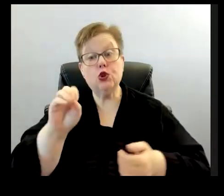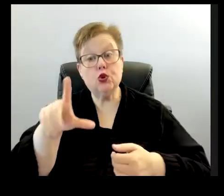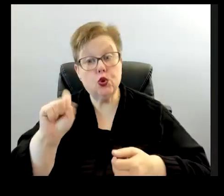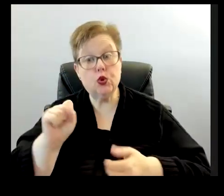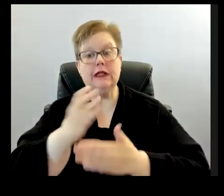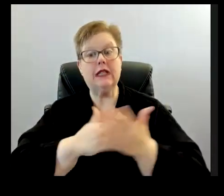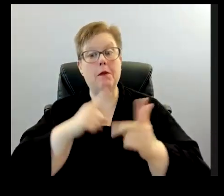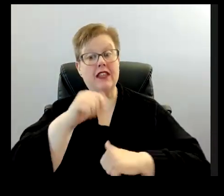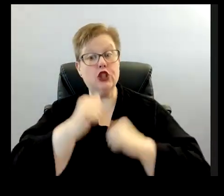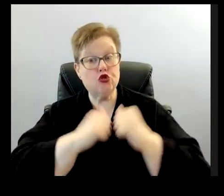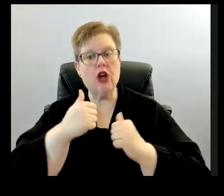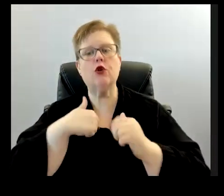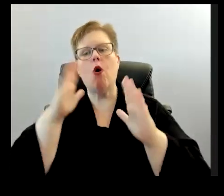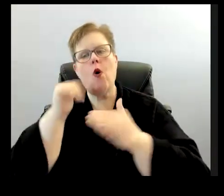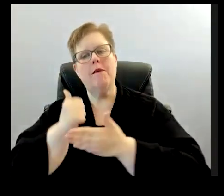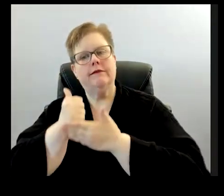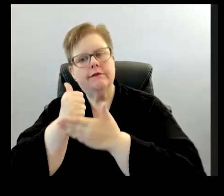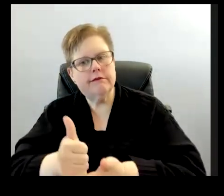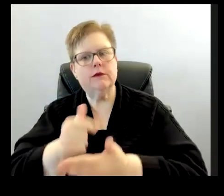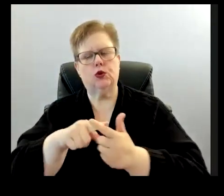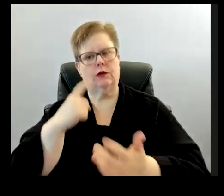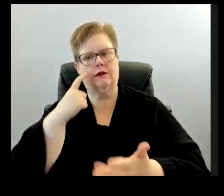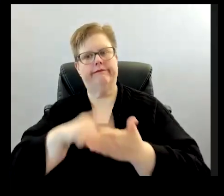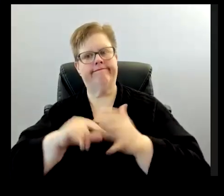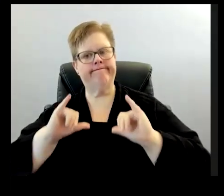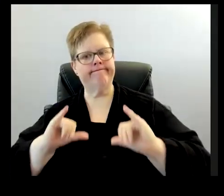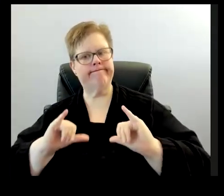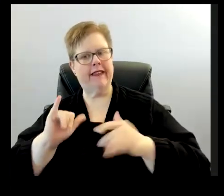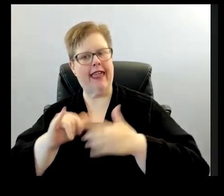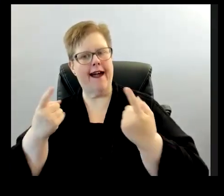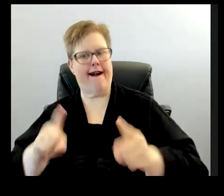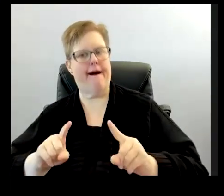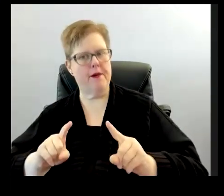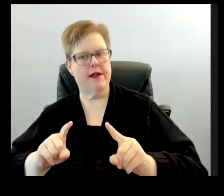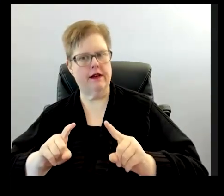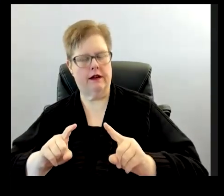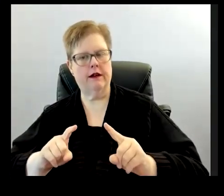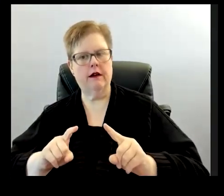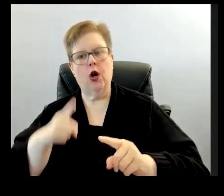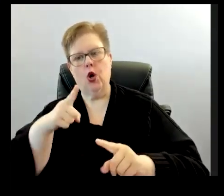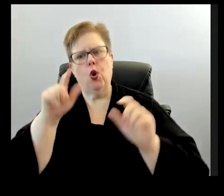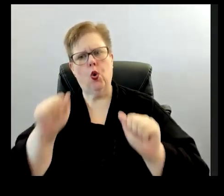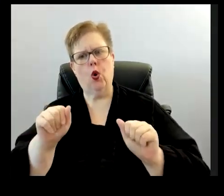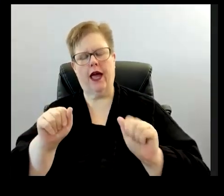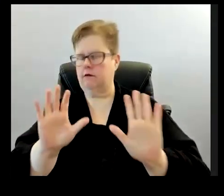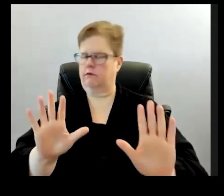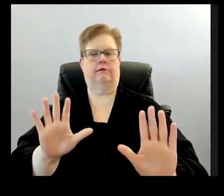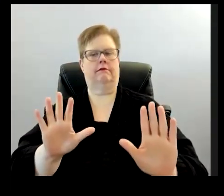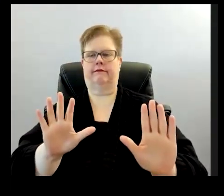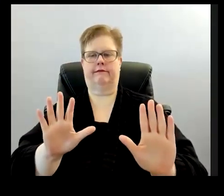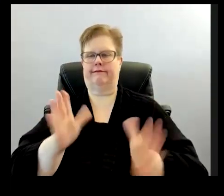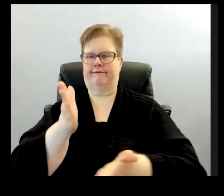this structure helps you really recognize when that starts to happen, so that you can tell yourself, wait a